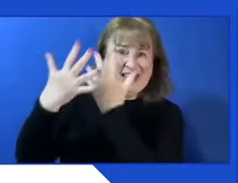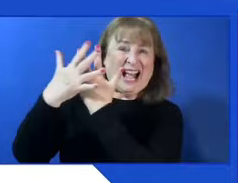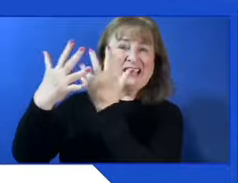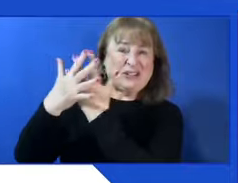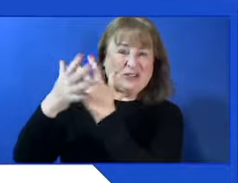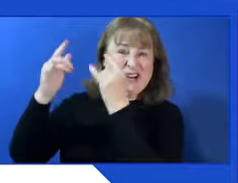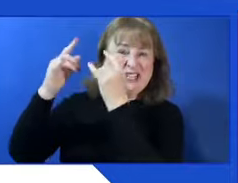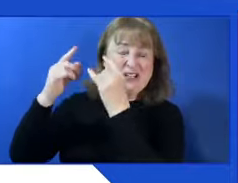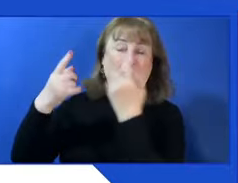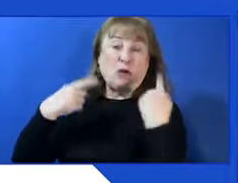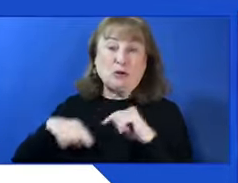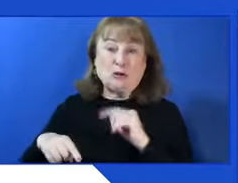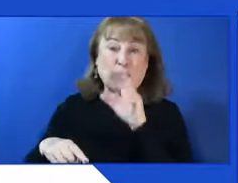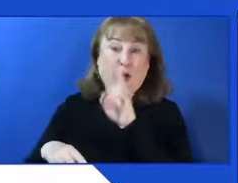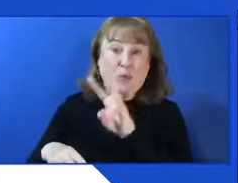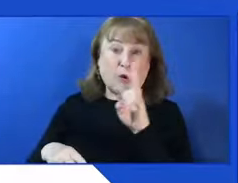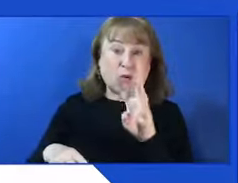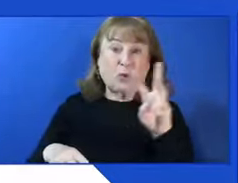War II.